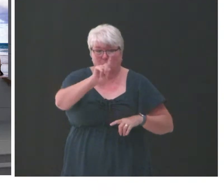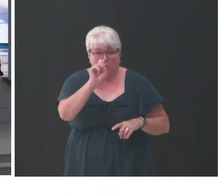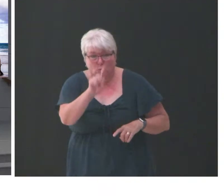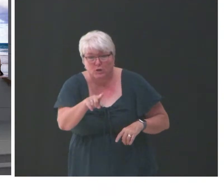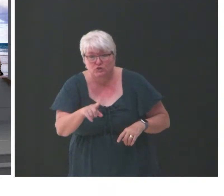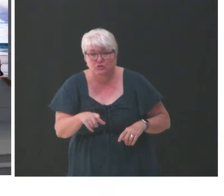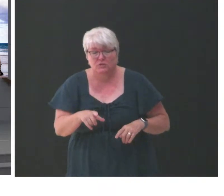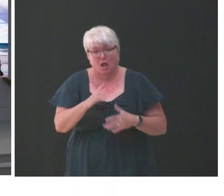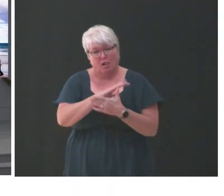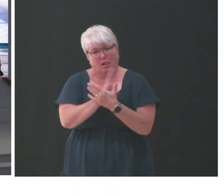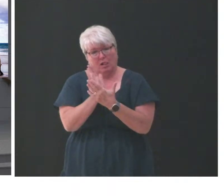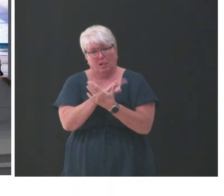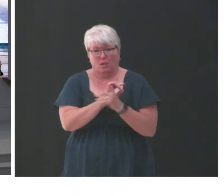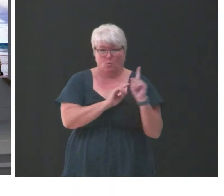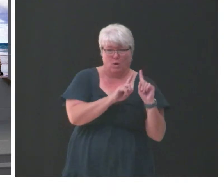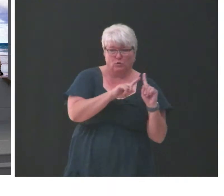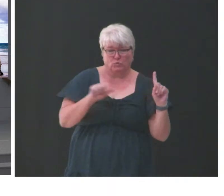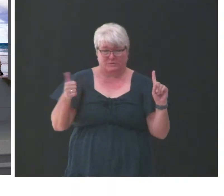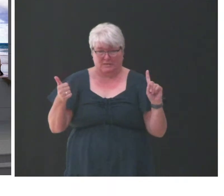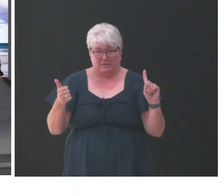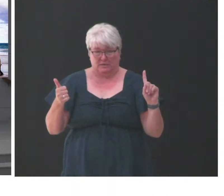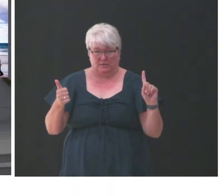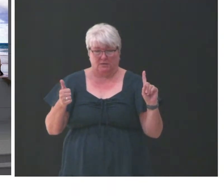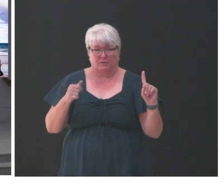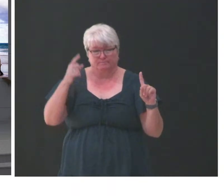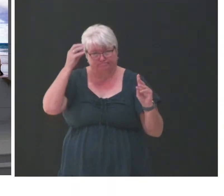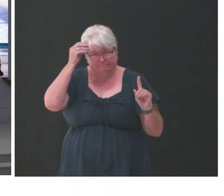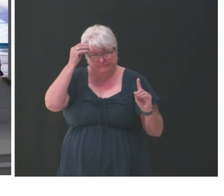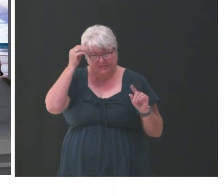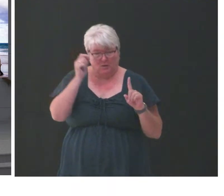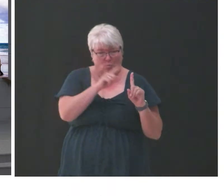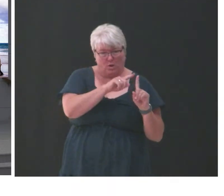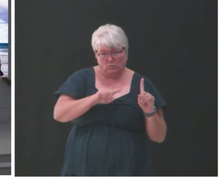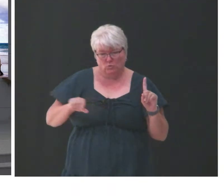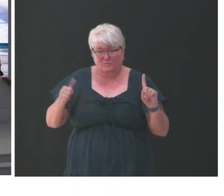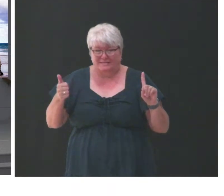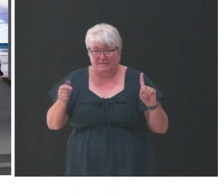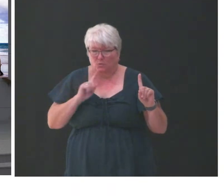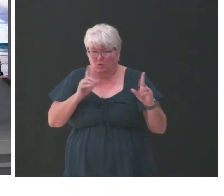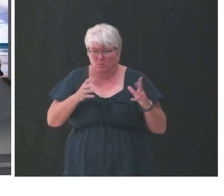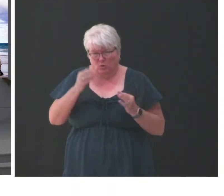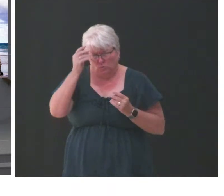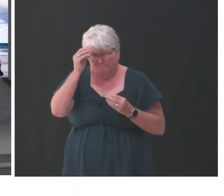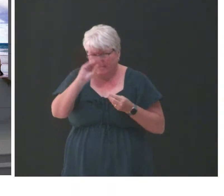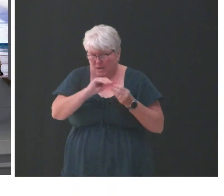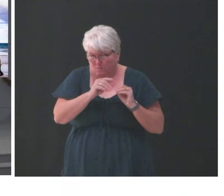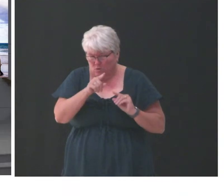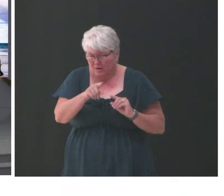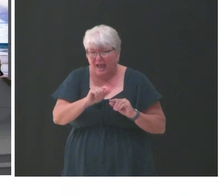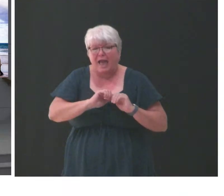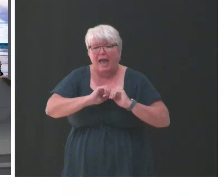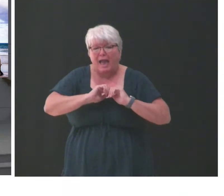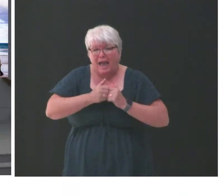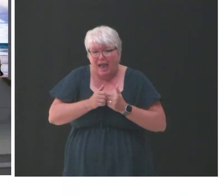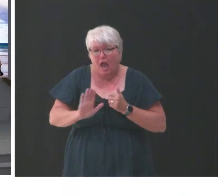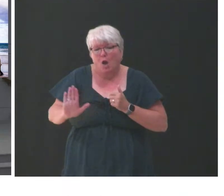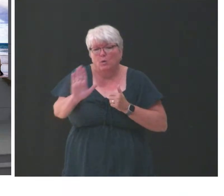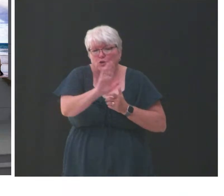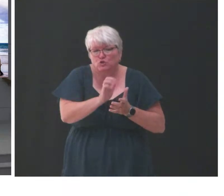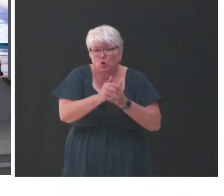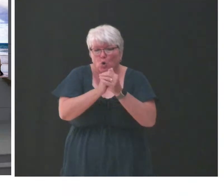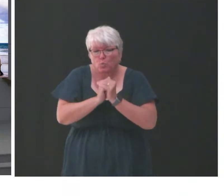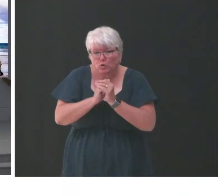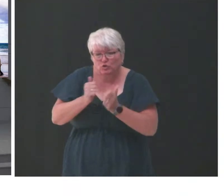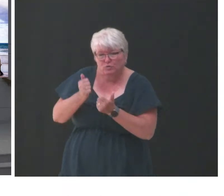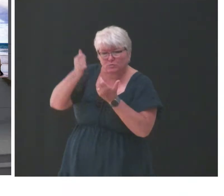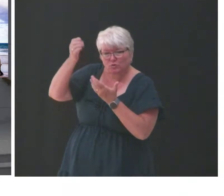is, on a scale of 1 to 10, don't say this out loud, but on a scale of 1 to 10, I really want you to come up with a number. How is your worship to